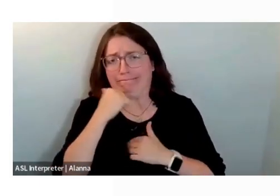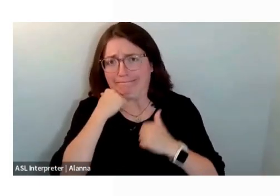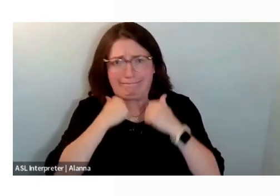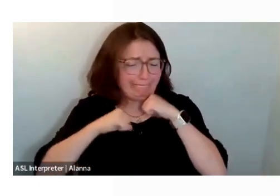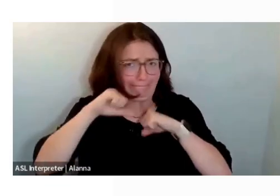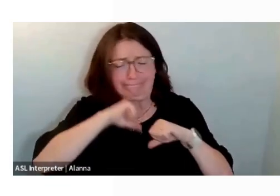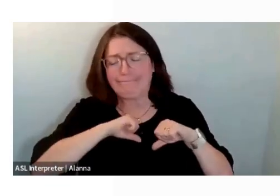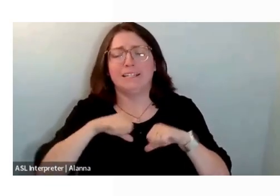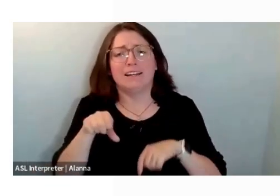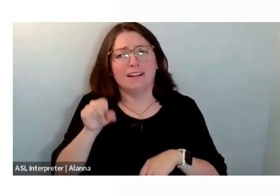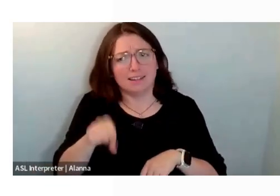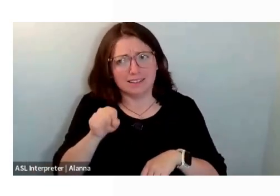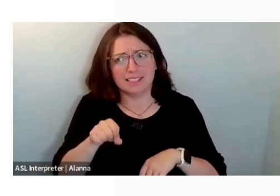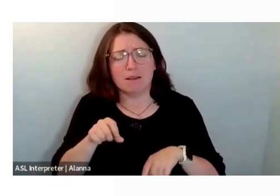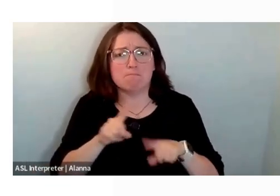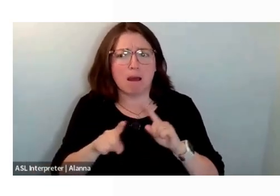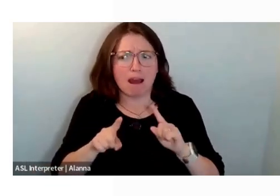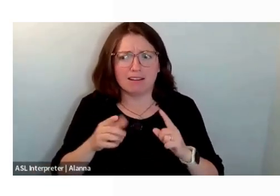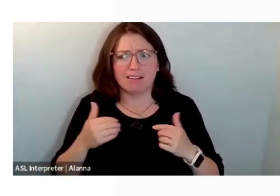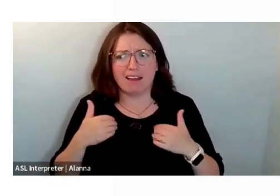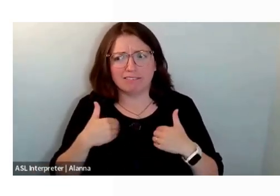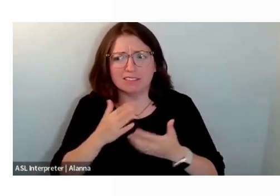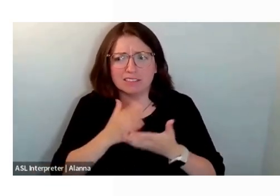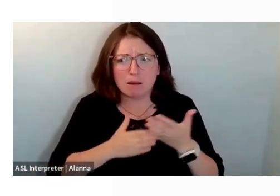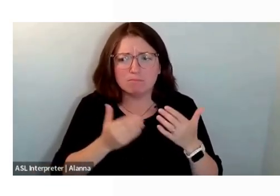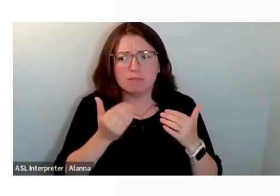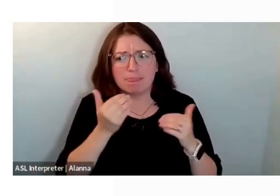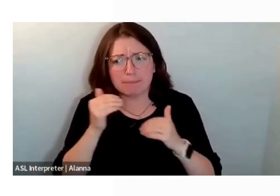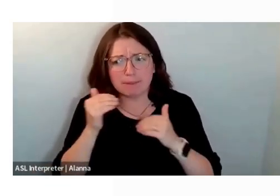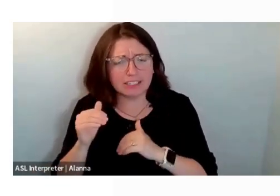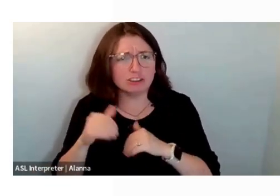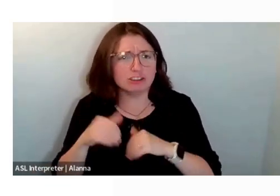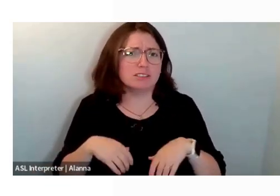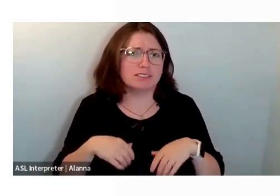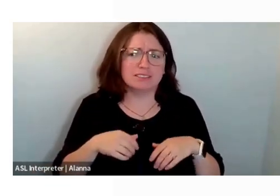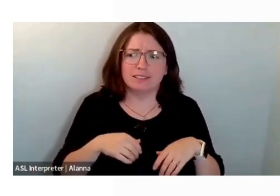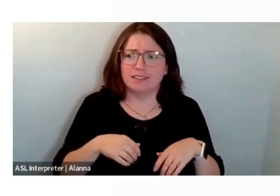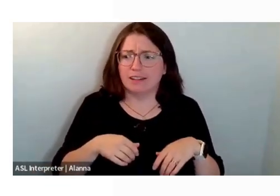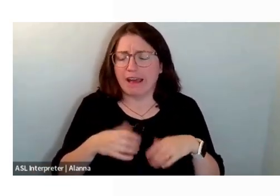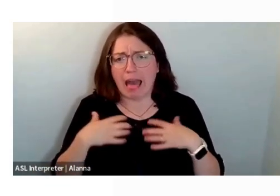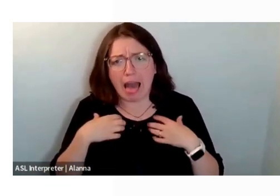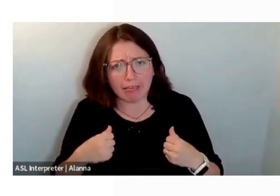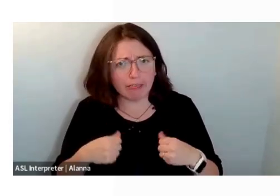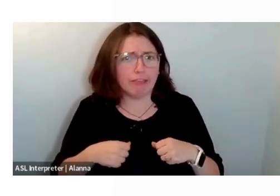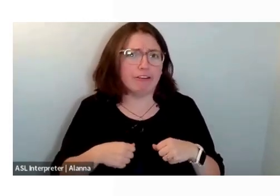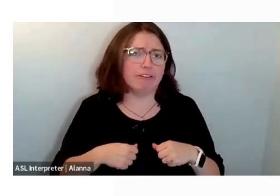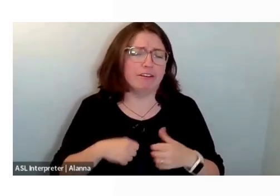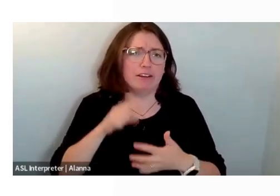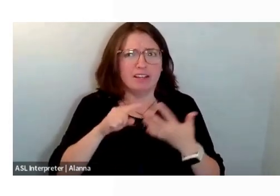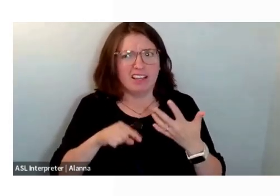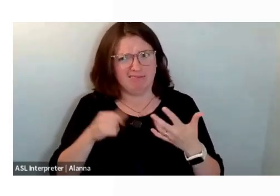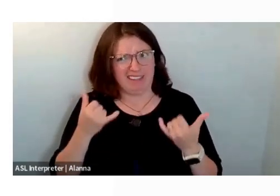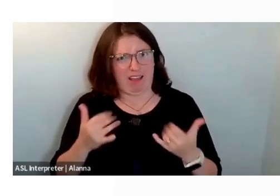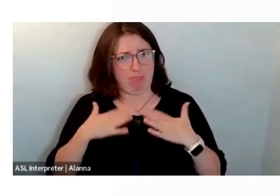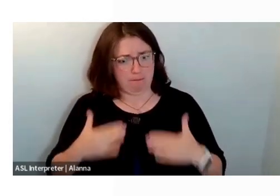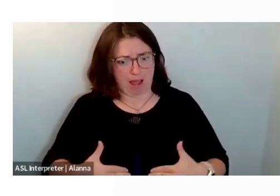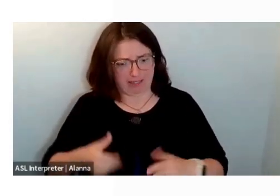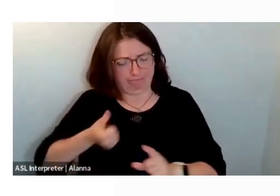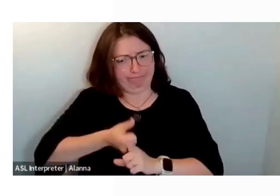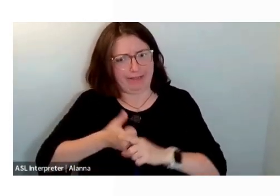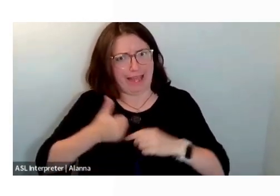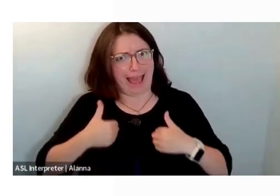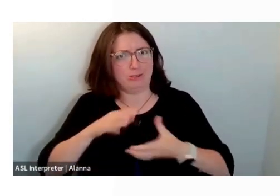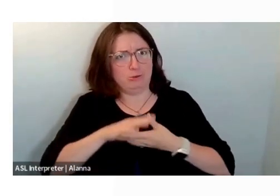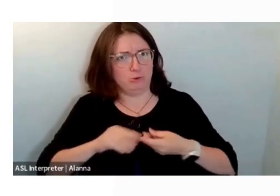its limitations, its sensations, its health, and the story that this body now carries.